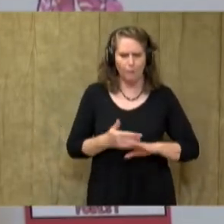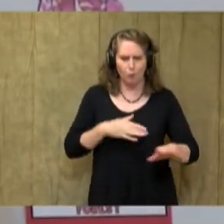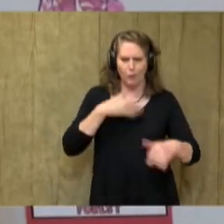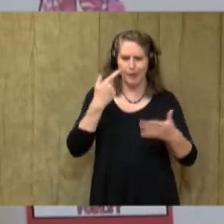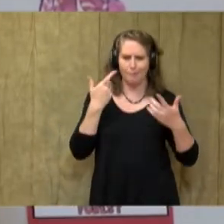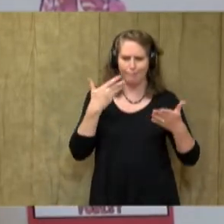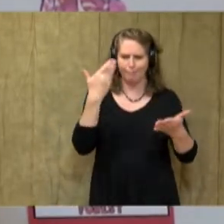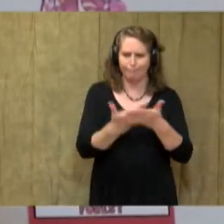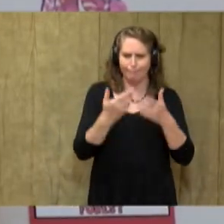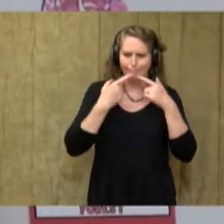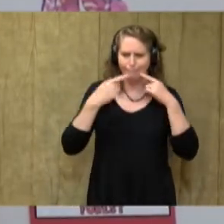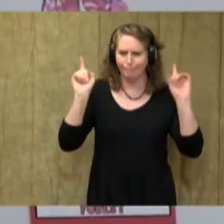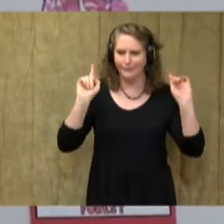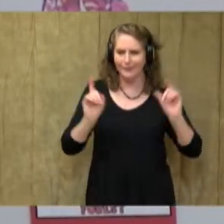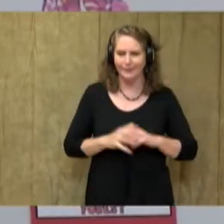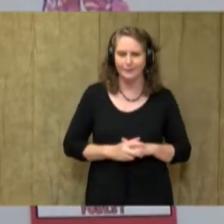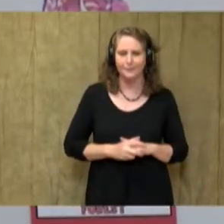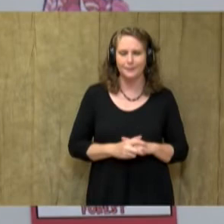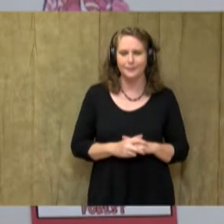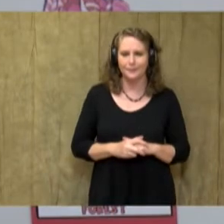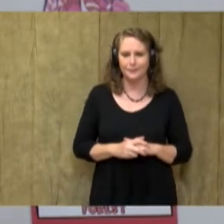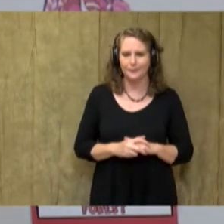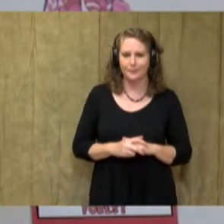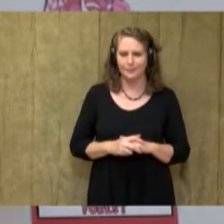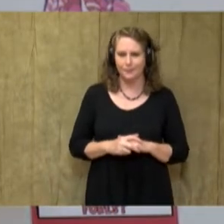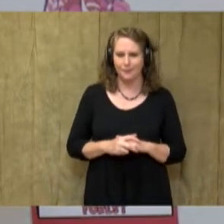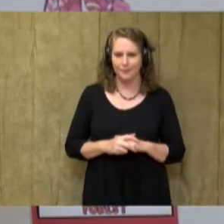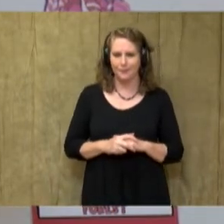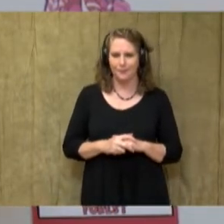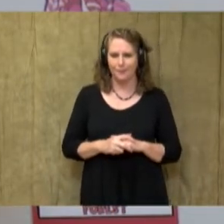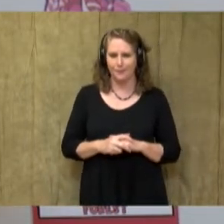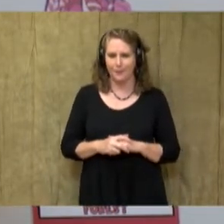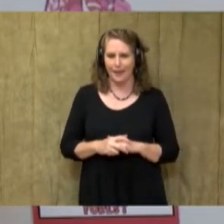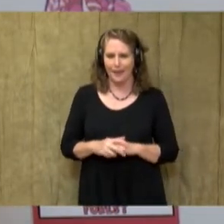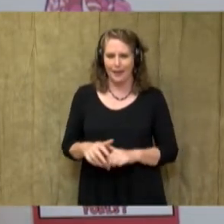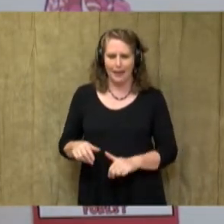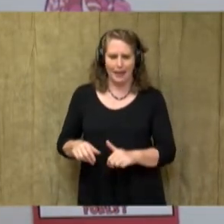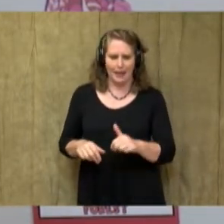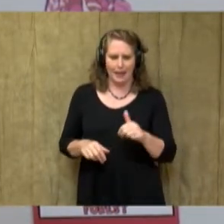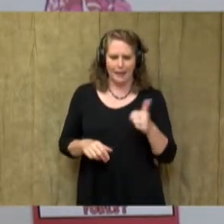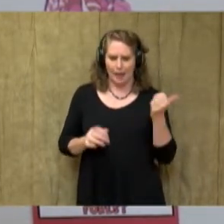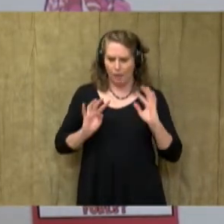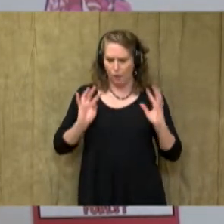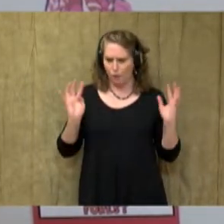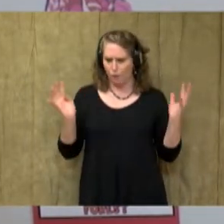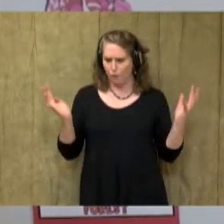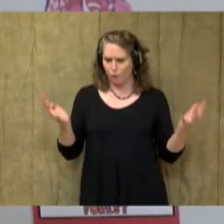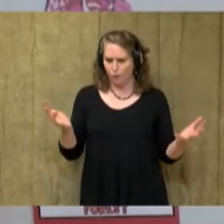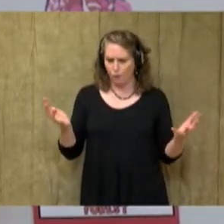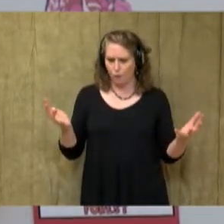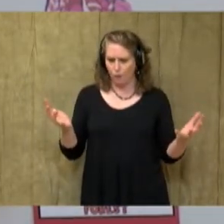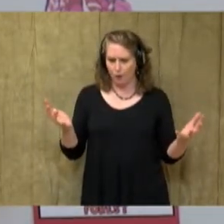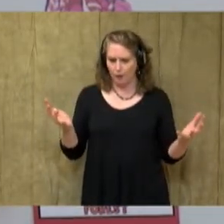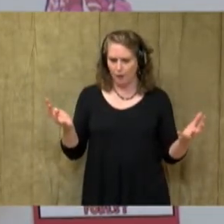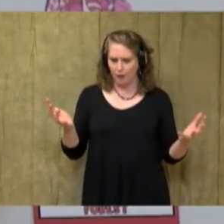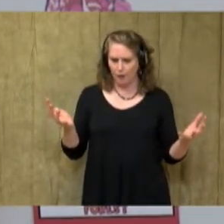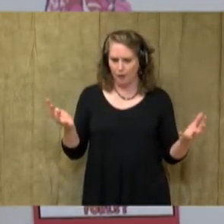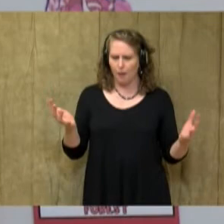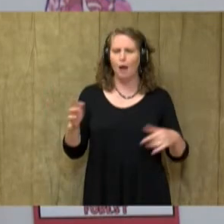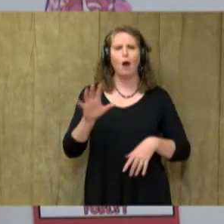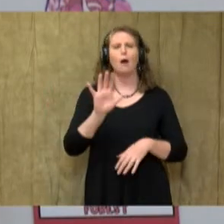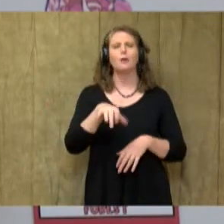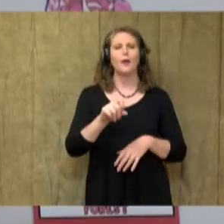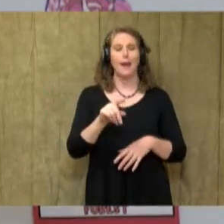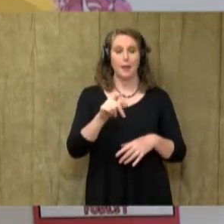it. Okay, why do you think everyone else decides they want to play after Jelly starts playing with